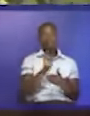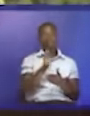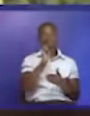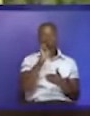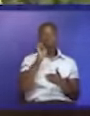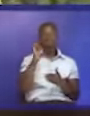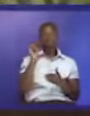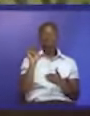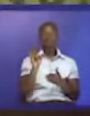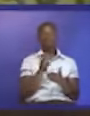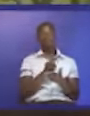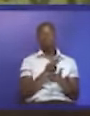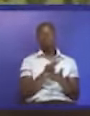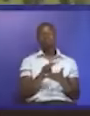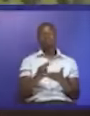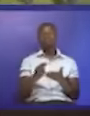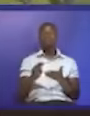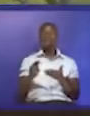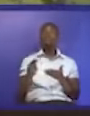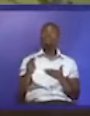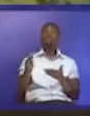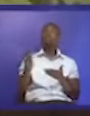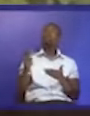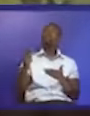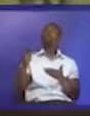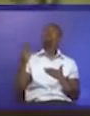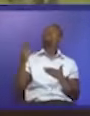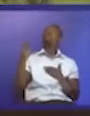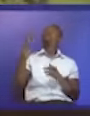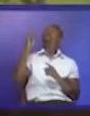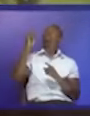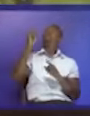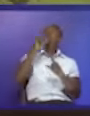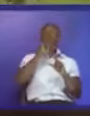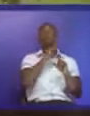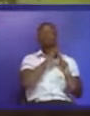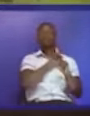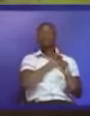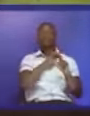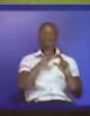Holy is the Lord,